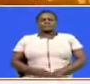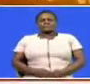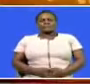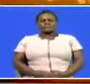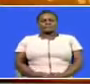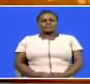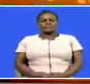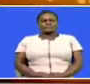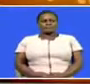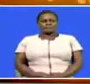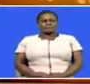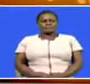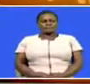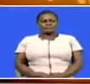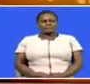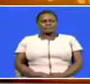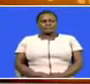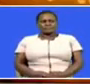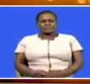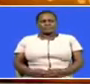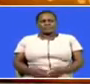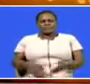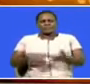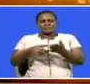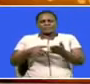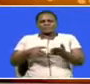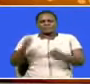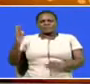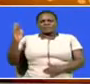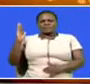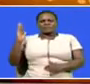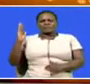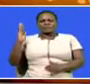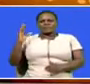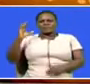Msisitizo umeendelea kuwekwa na waziri wa usalama wa taifa Kithure Kindiki.